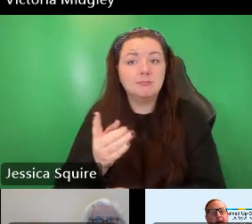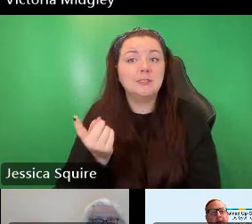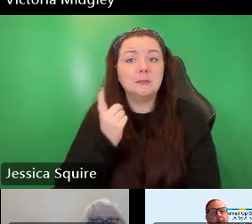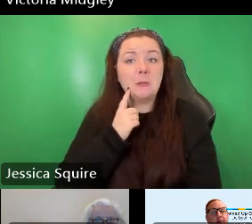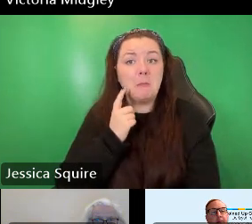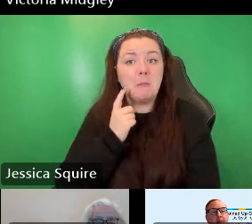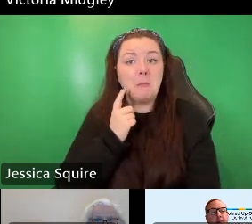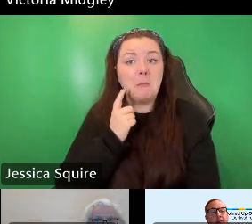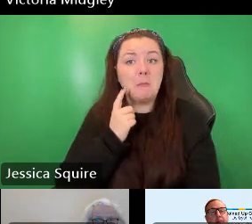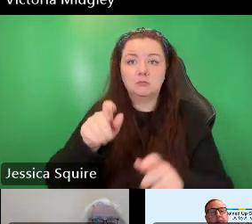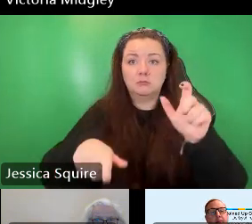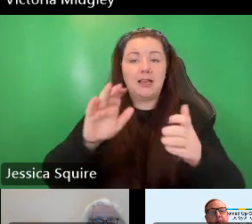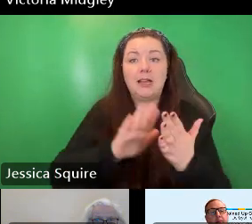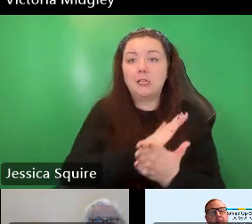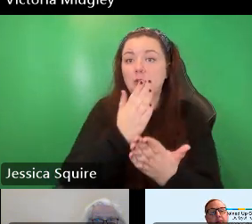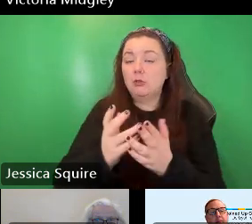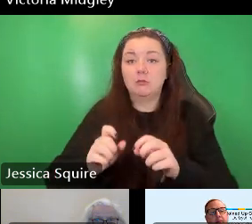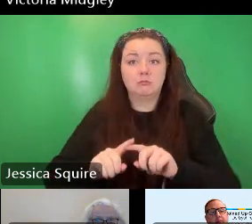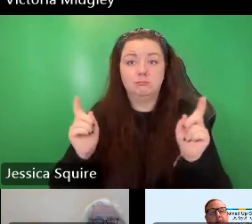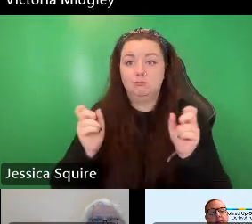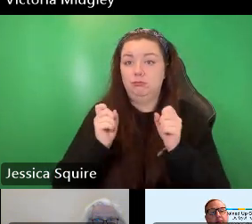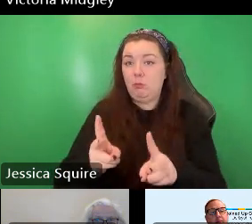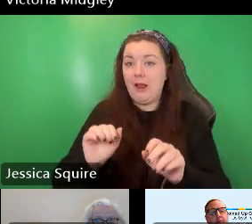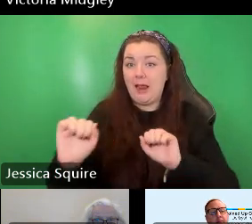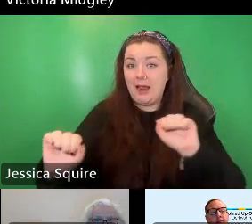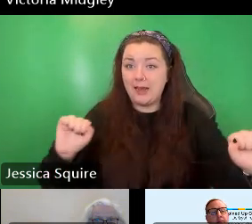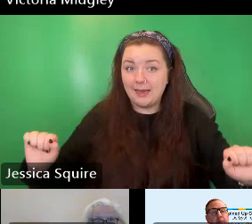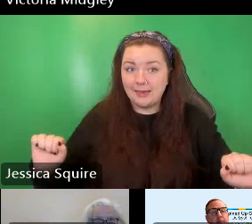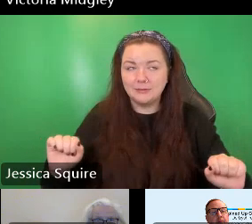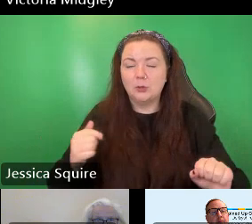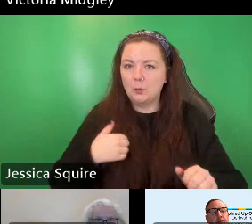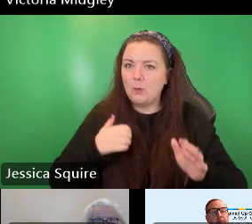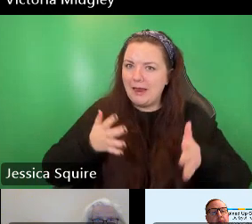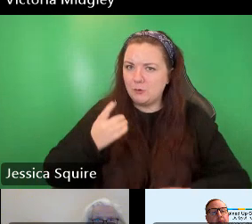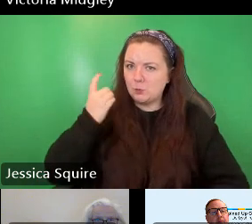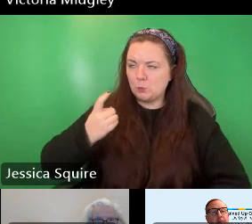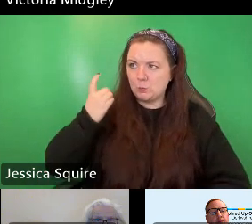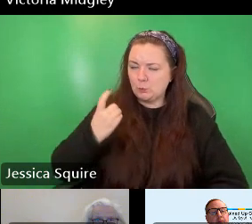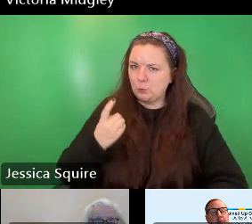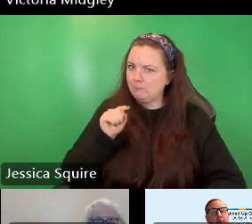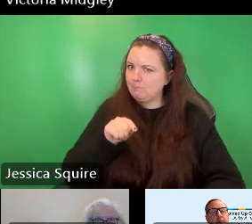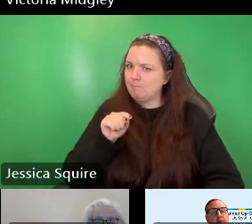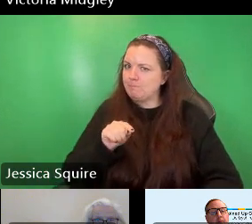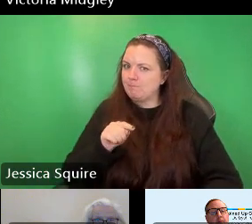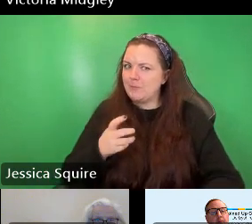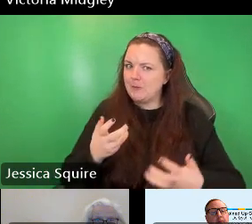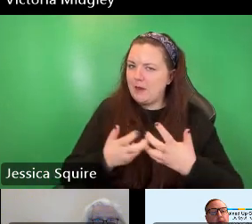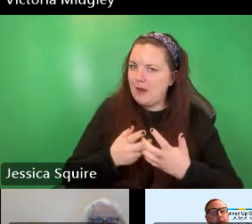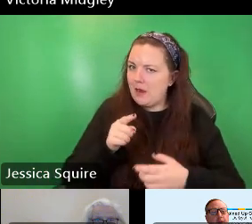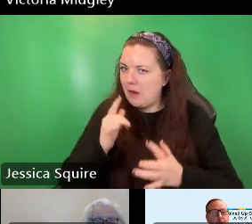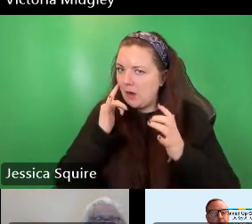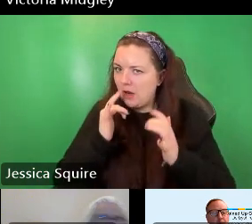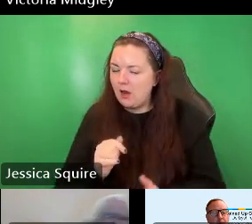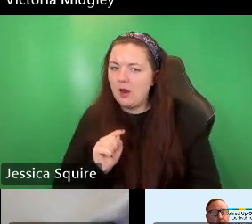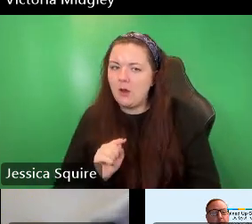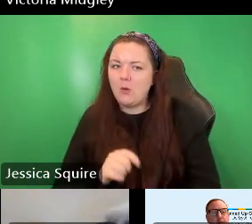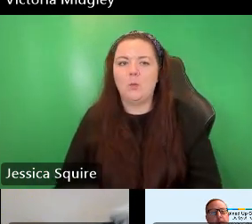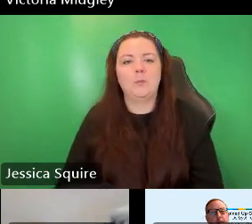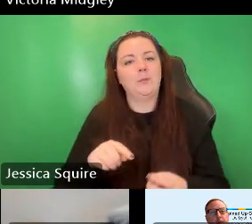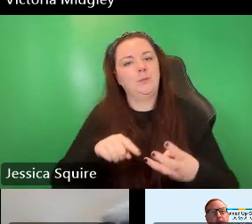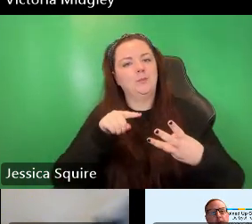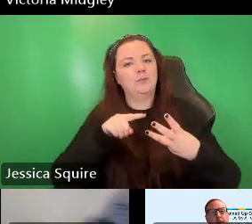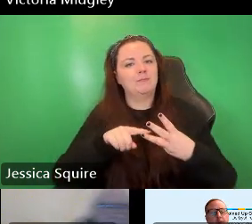And that could be a reliability issue as well. So we'd have to think about how we challenge that. lack of integration. So while I've talked about the shared care records